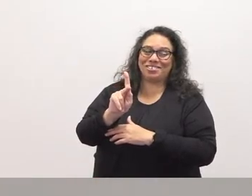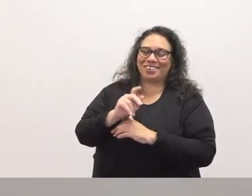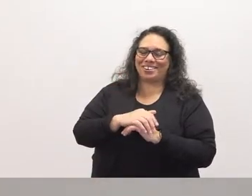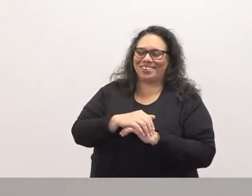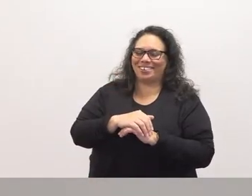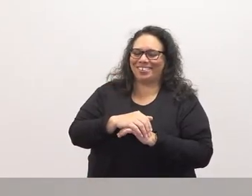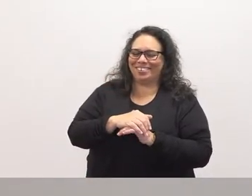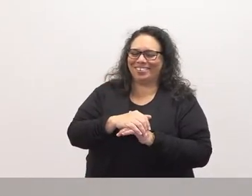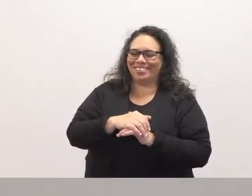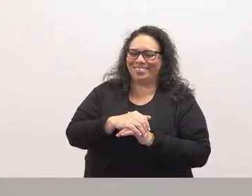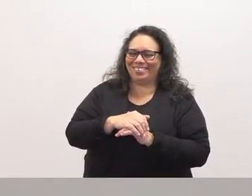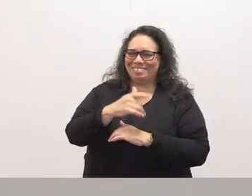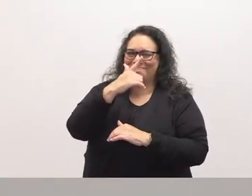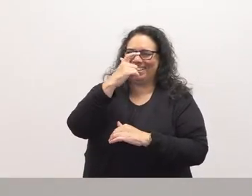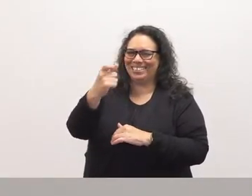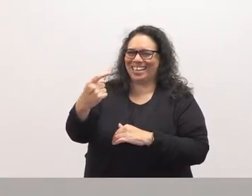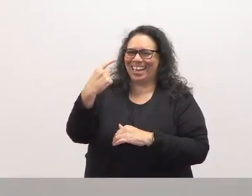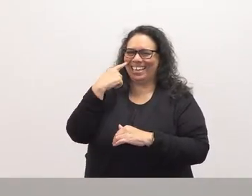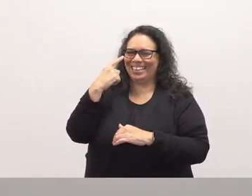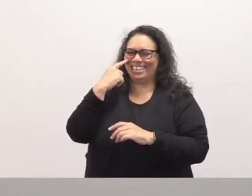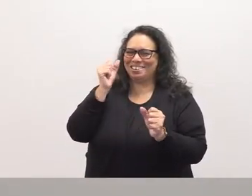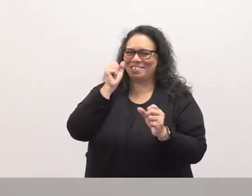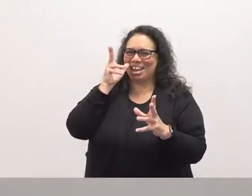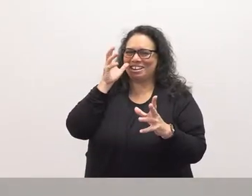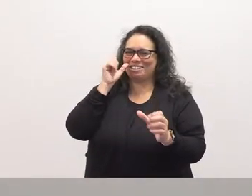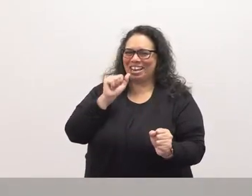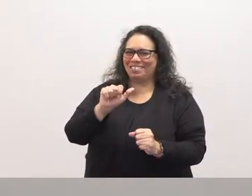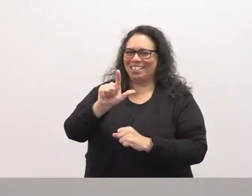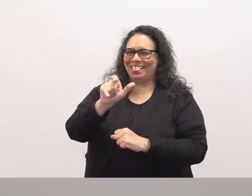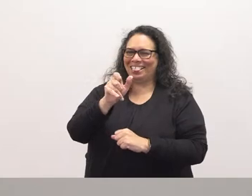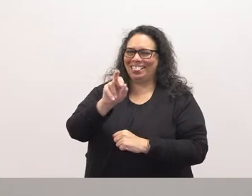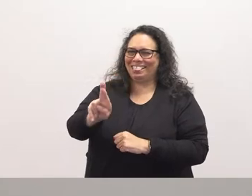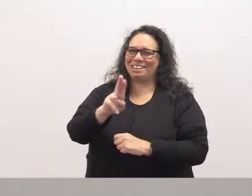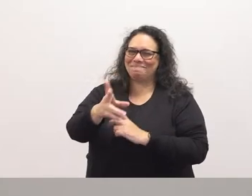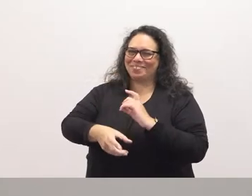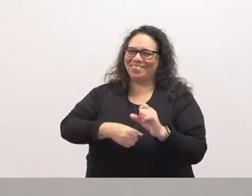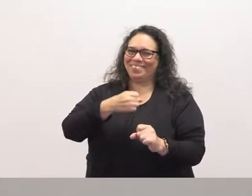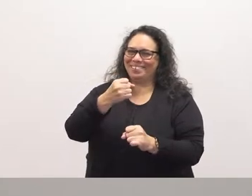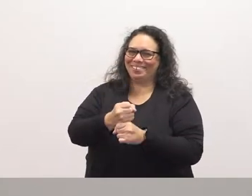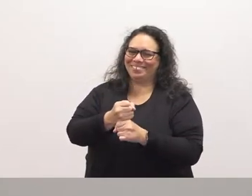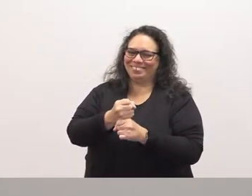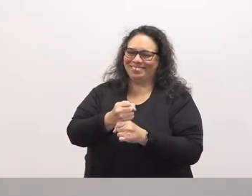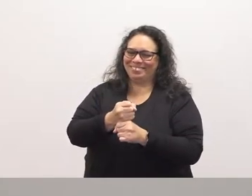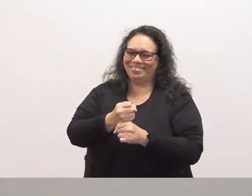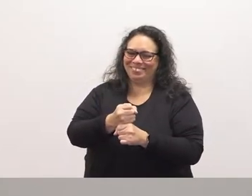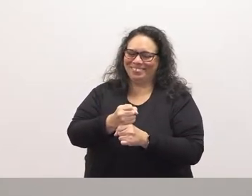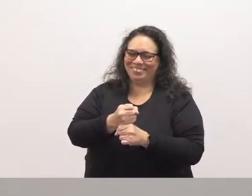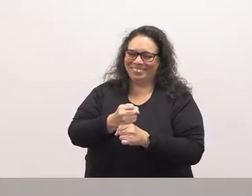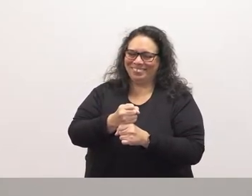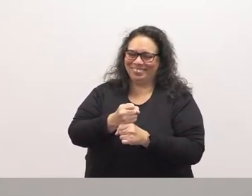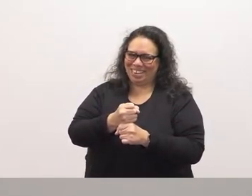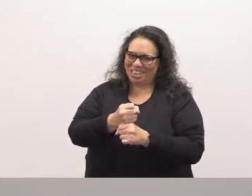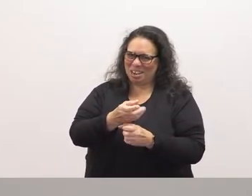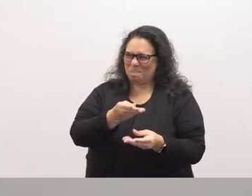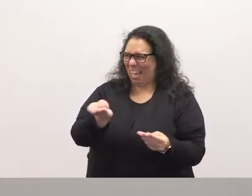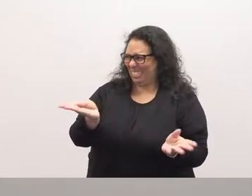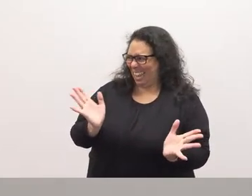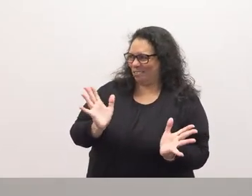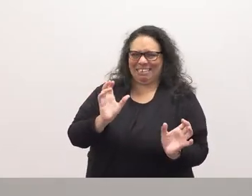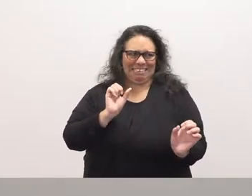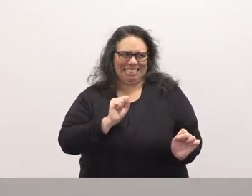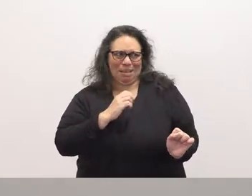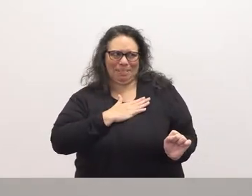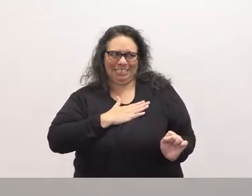Calpe, because I think we've had an incredible labor year. And do you want me to pass this down? Yeah,